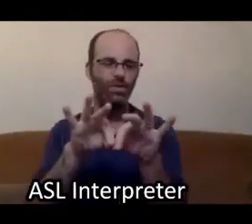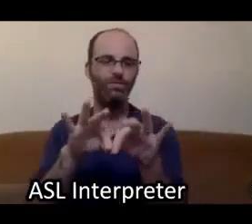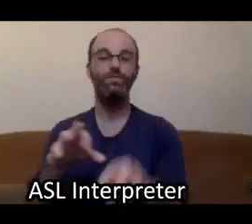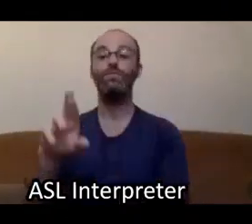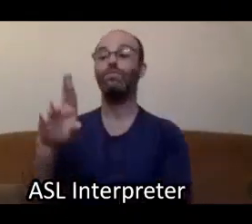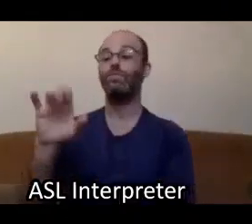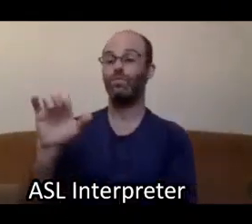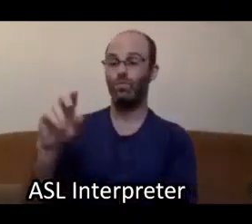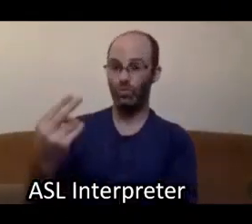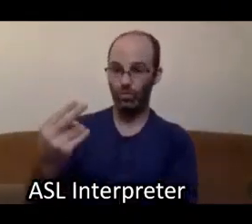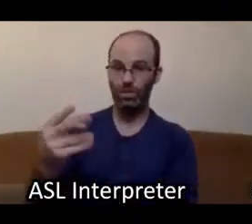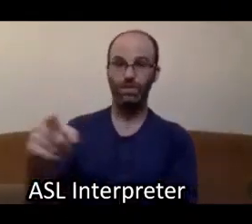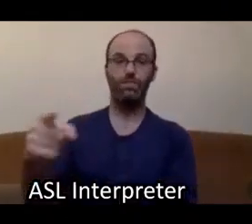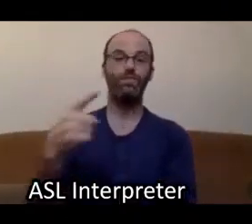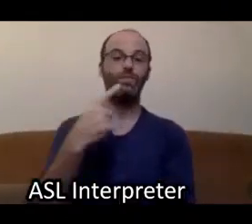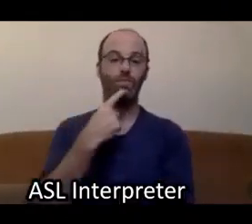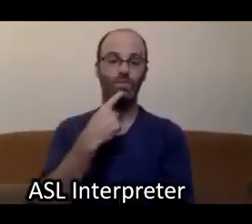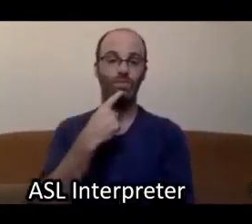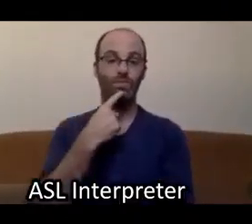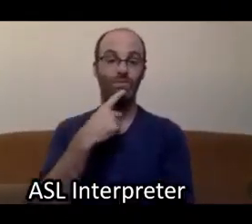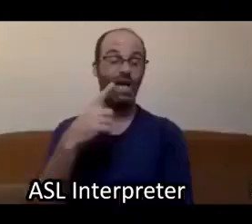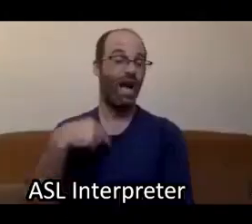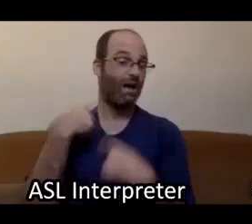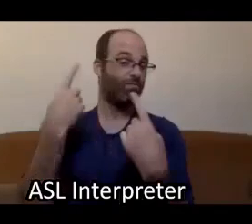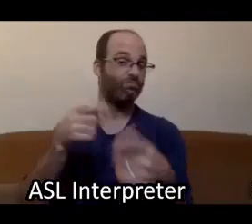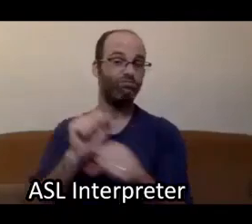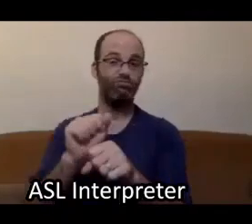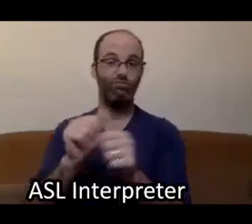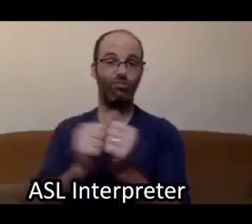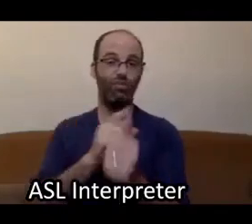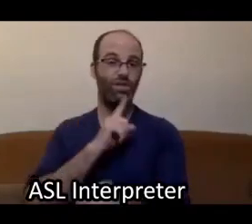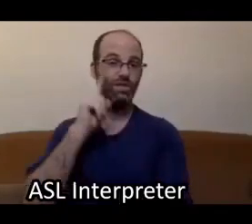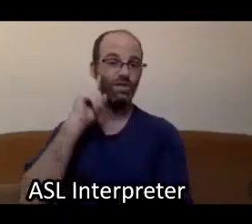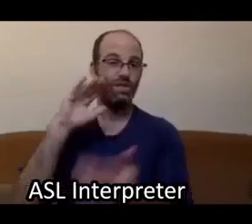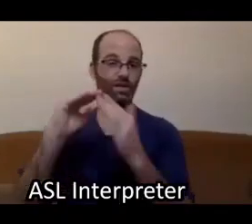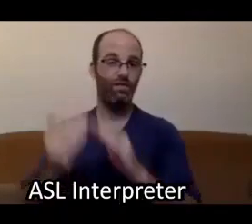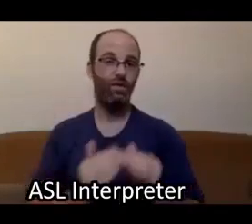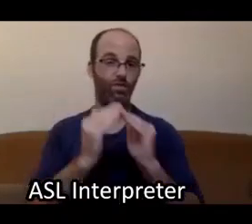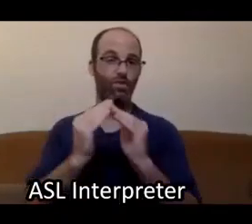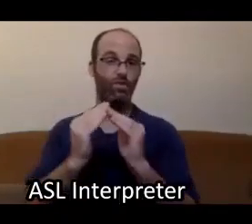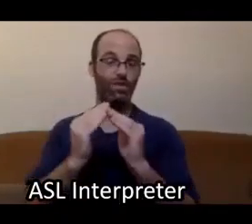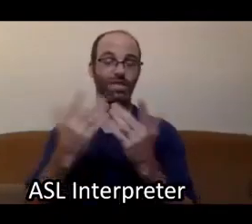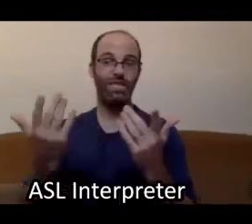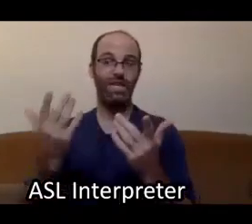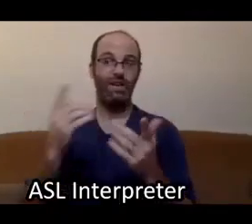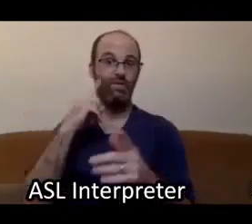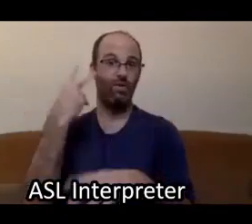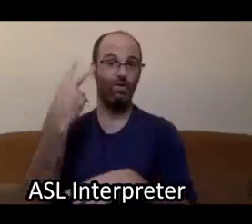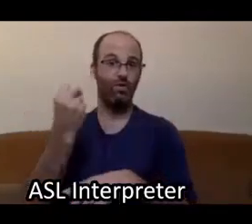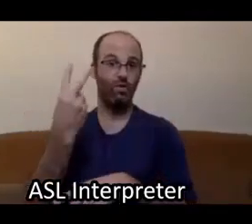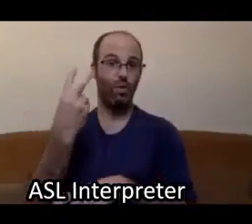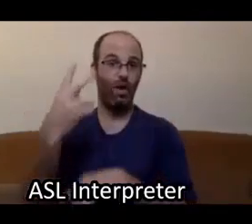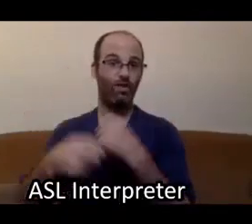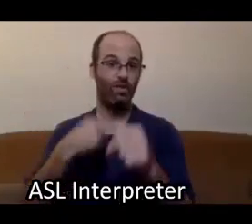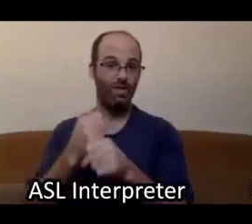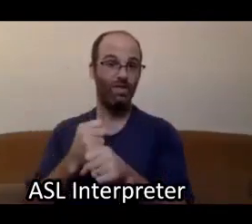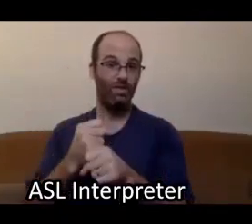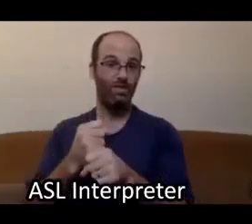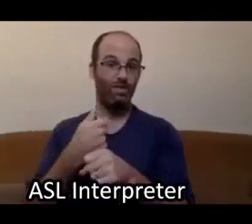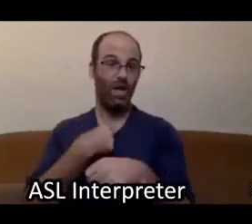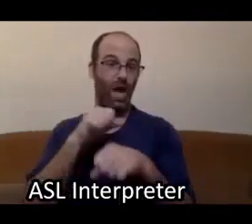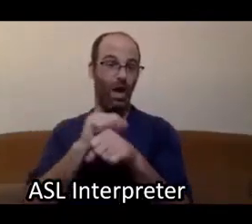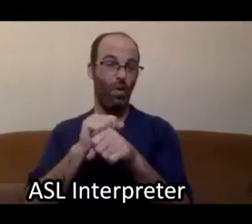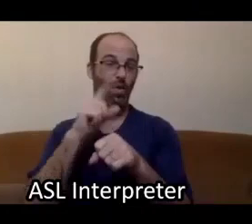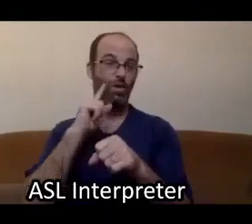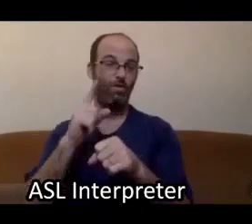worked with the deaf community for about 12 years now. It's my day job, basically. I work for a charity before it's transformed to a sort